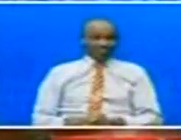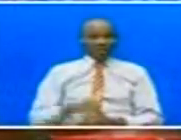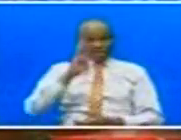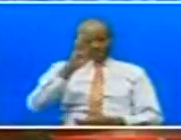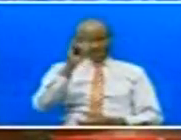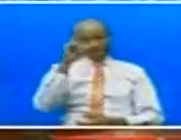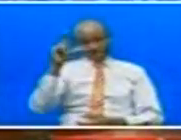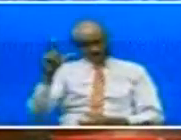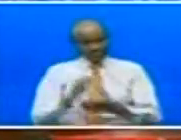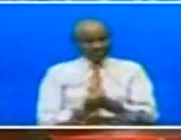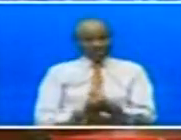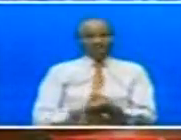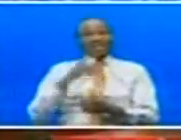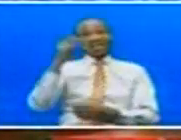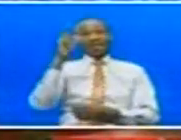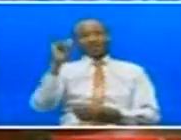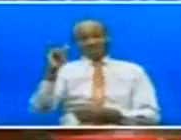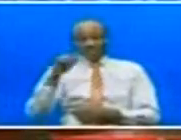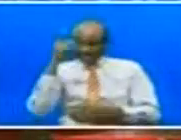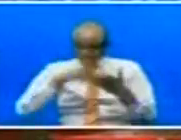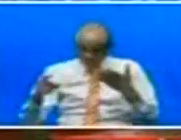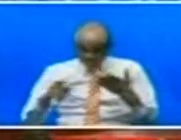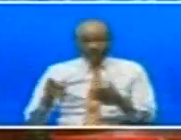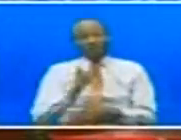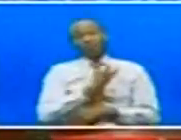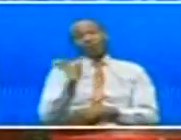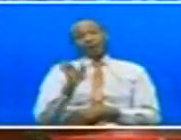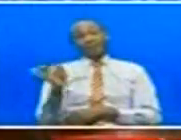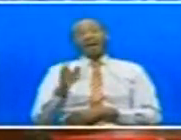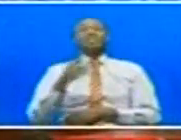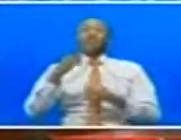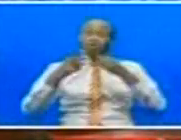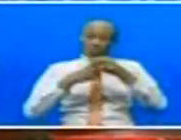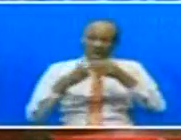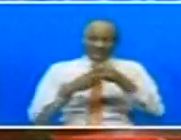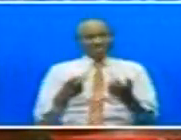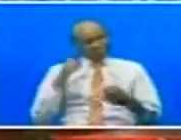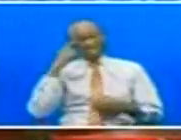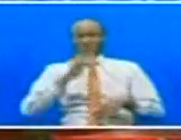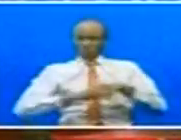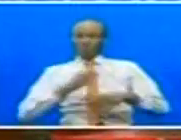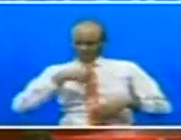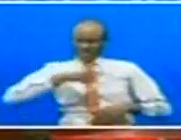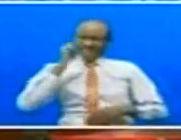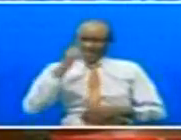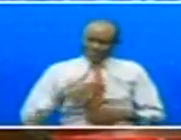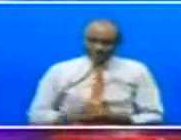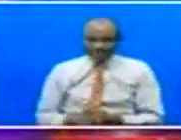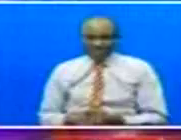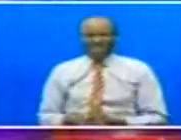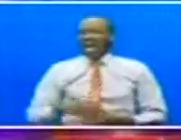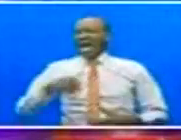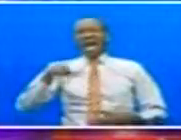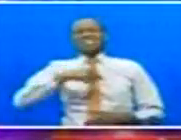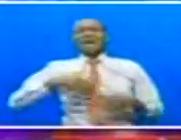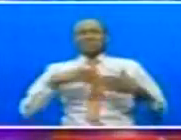weekend, John Kerry comes next week, Barack Obama in July. That's not too shabby for us, eh? Why are we so